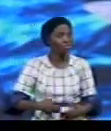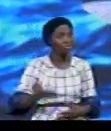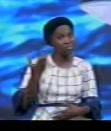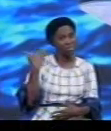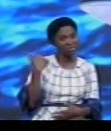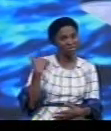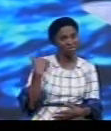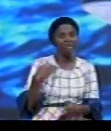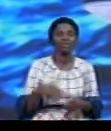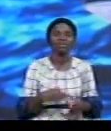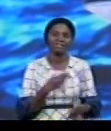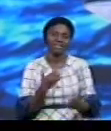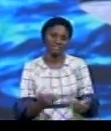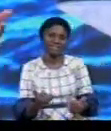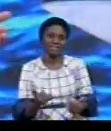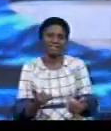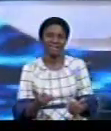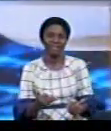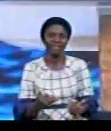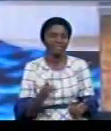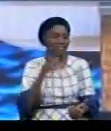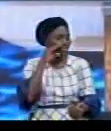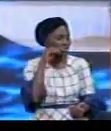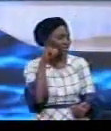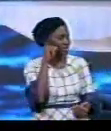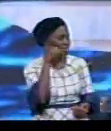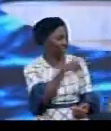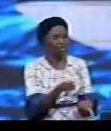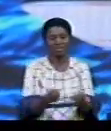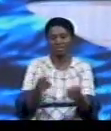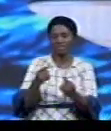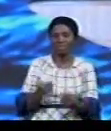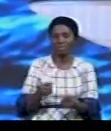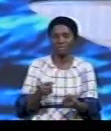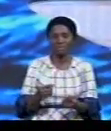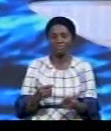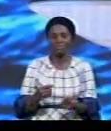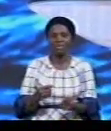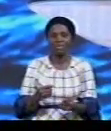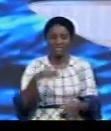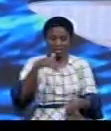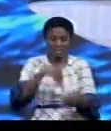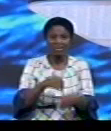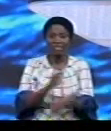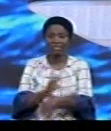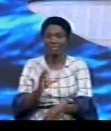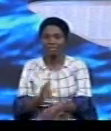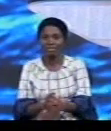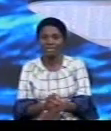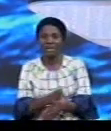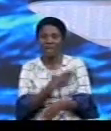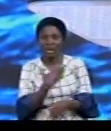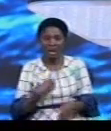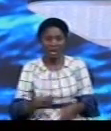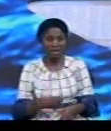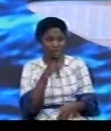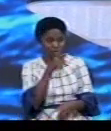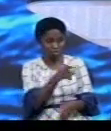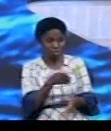she comes dangling this and that, and you allow the backsliding